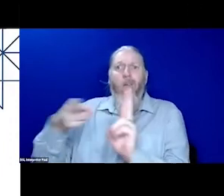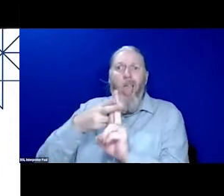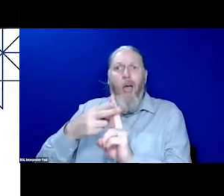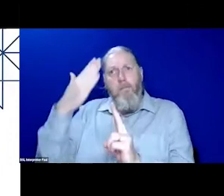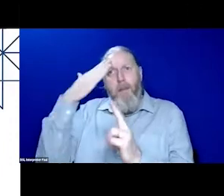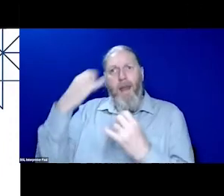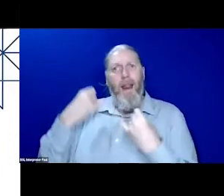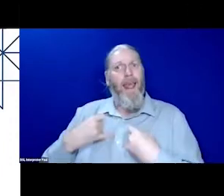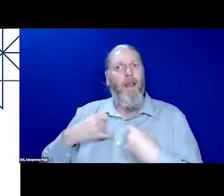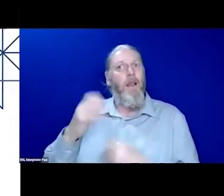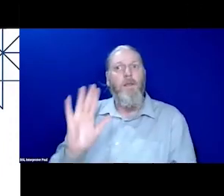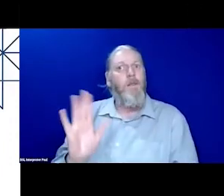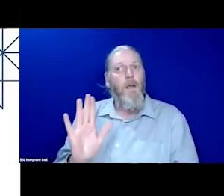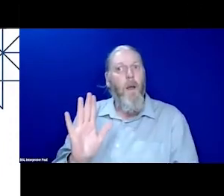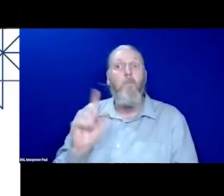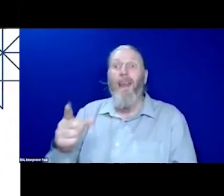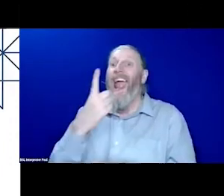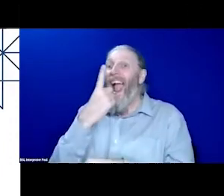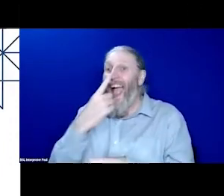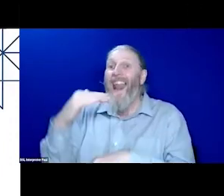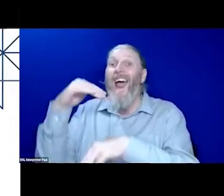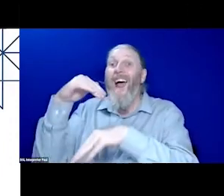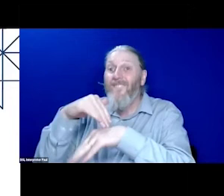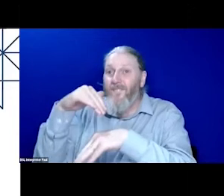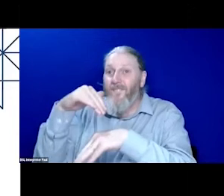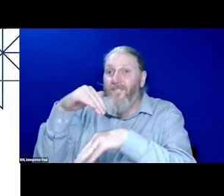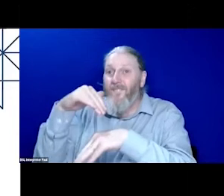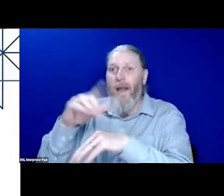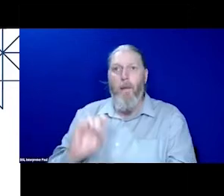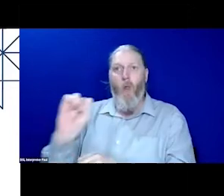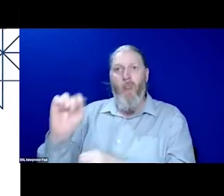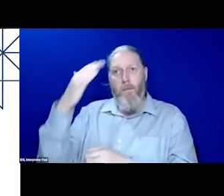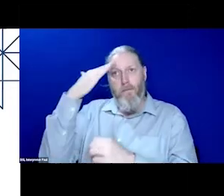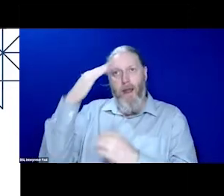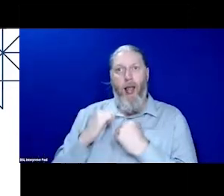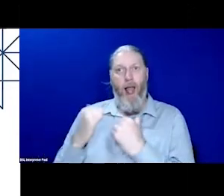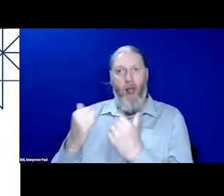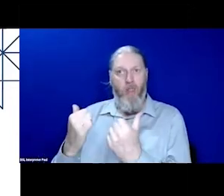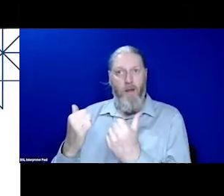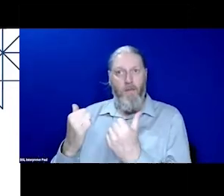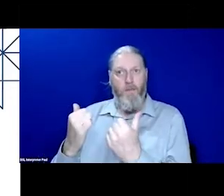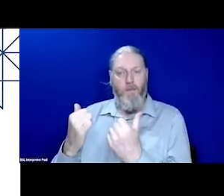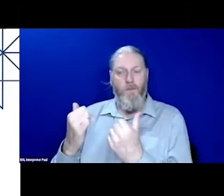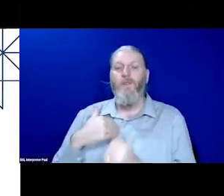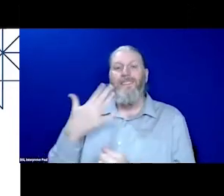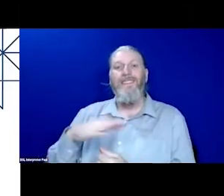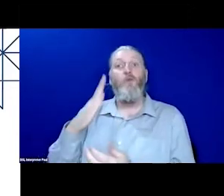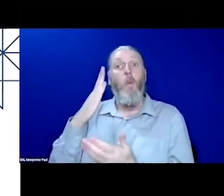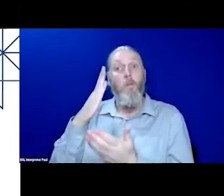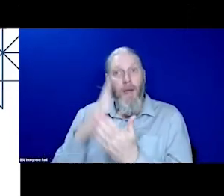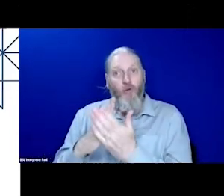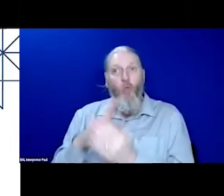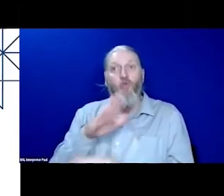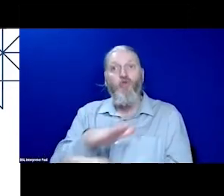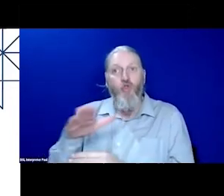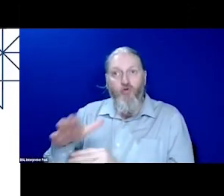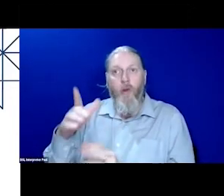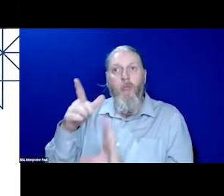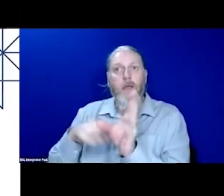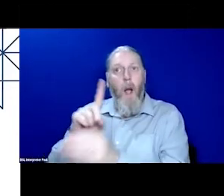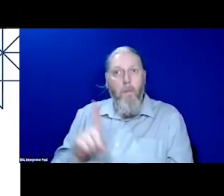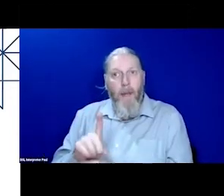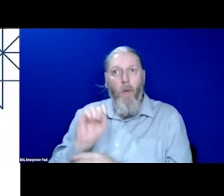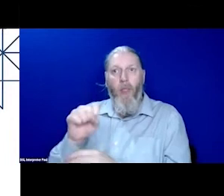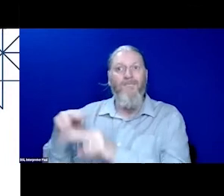it can impact mental health. And so we need children and young people and their families to have those tools that you can provide. But you